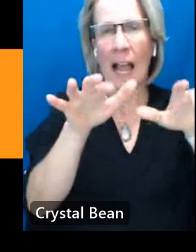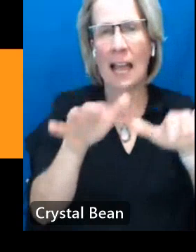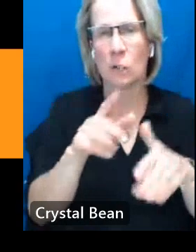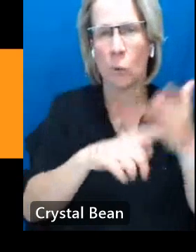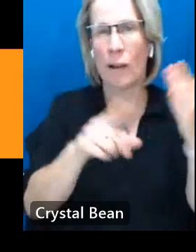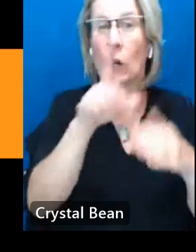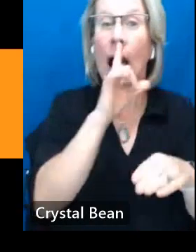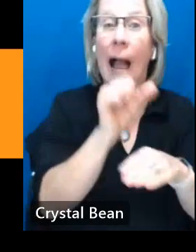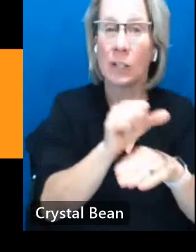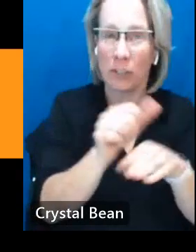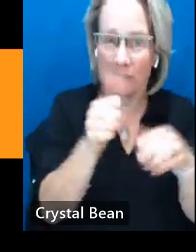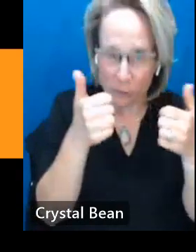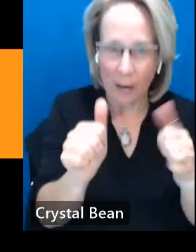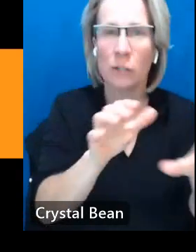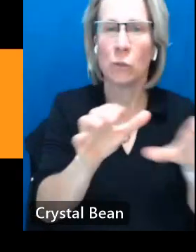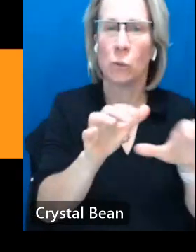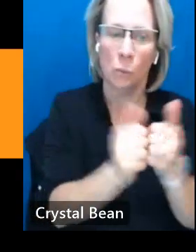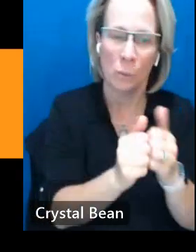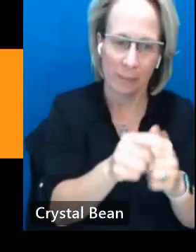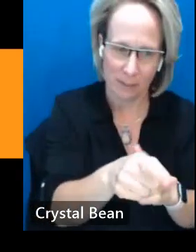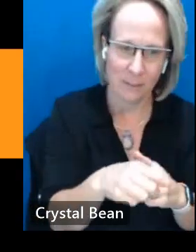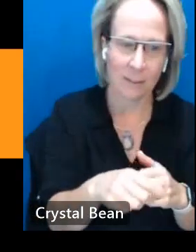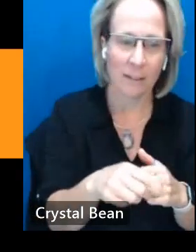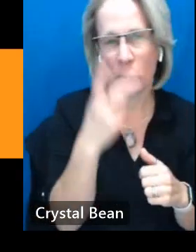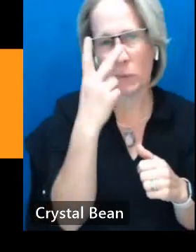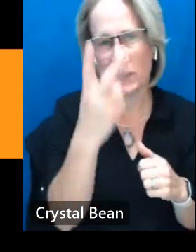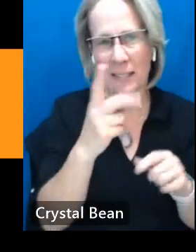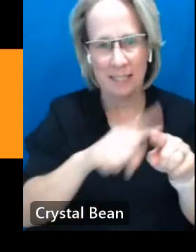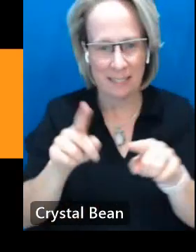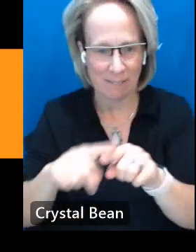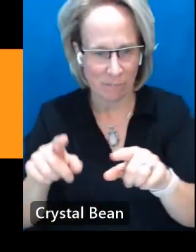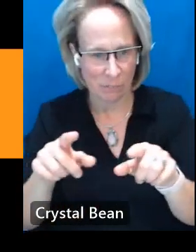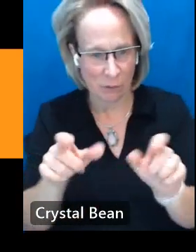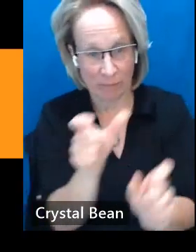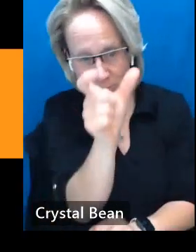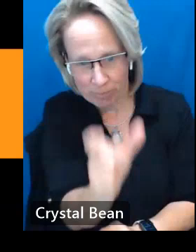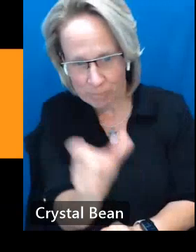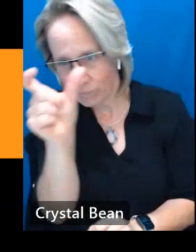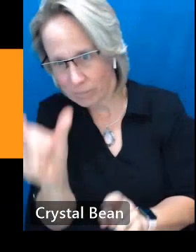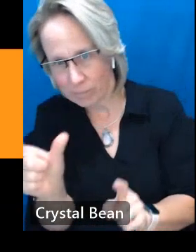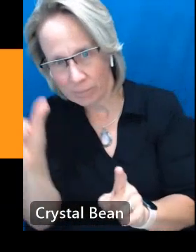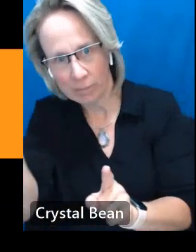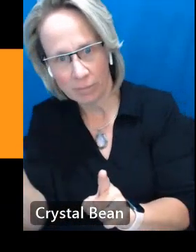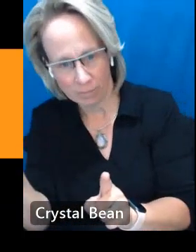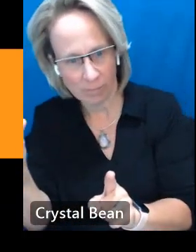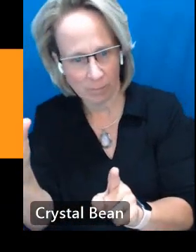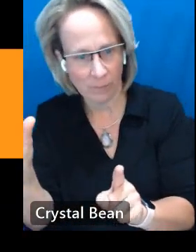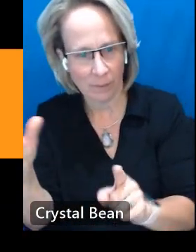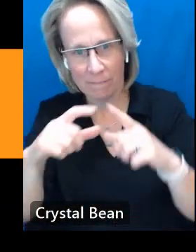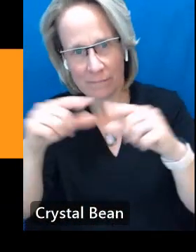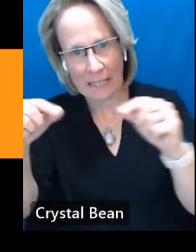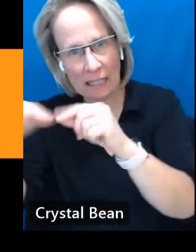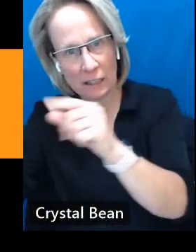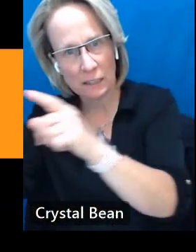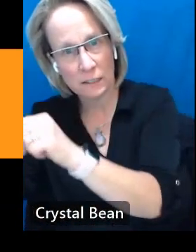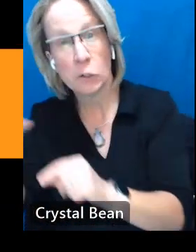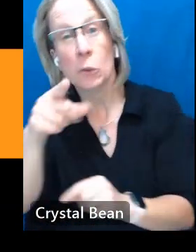with this journal. You see all the different fields in the columns in the middle of the page there. So you'll need to enter